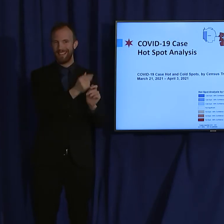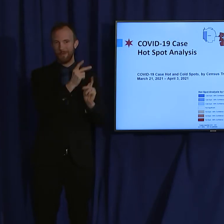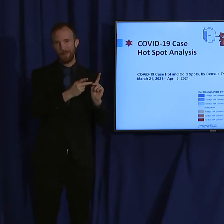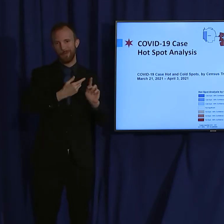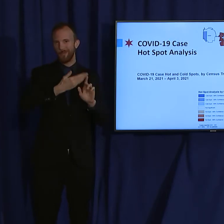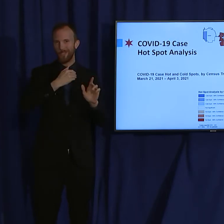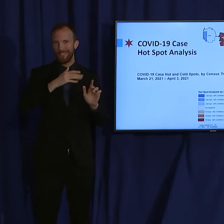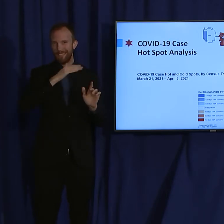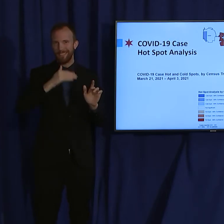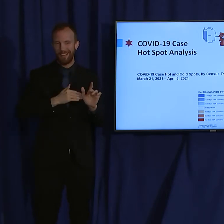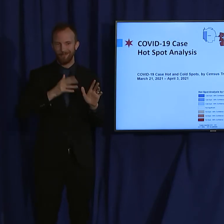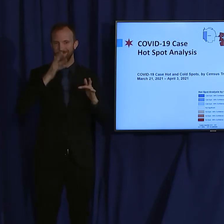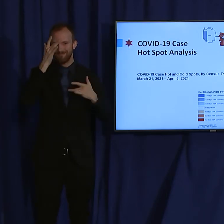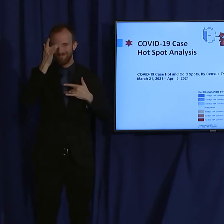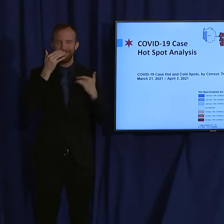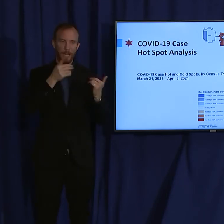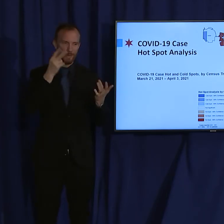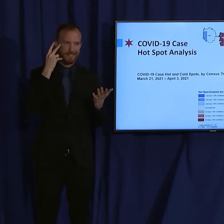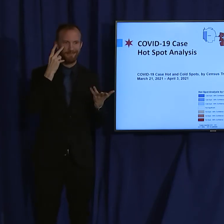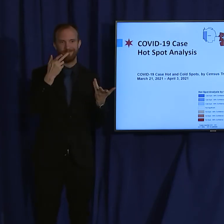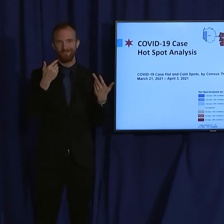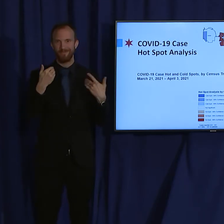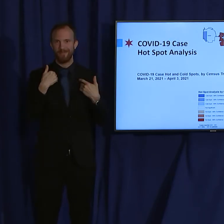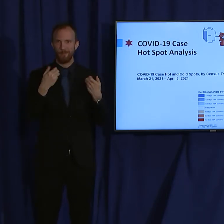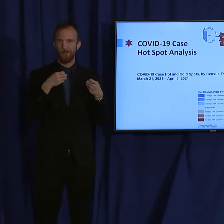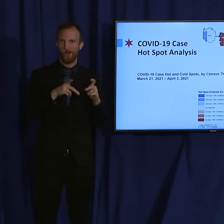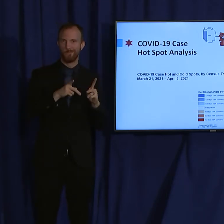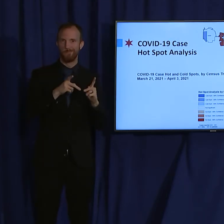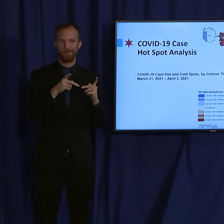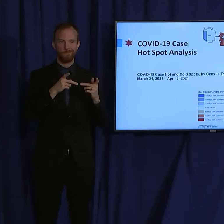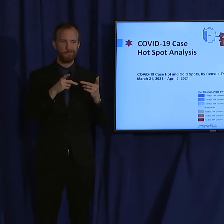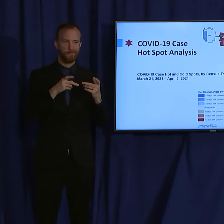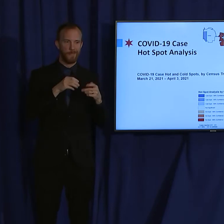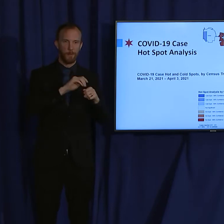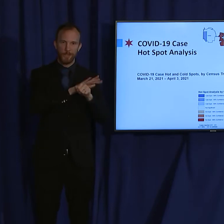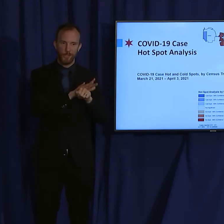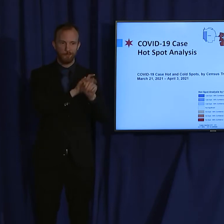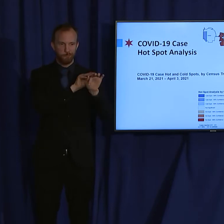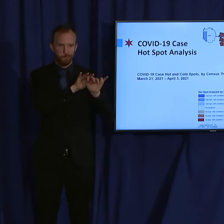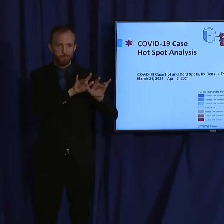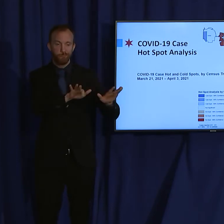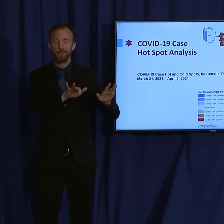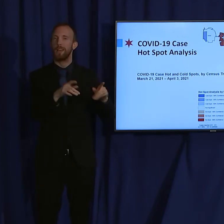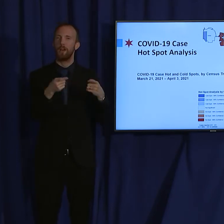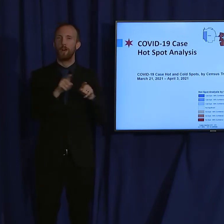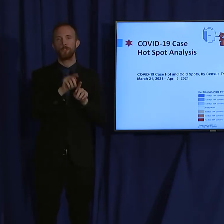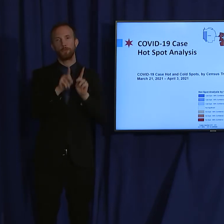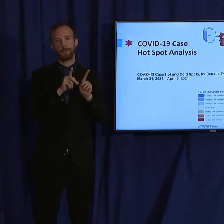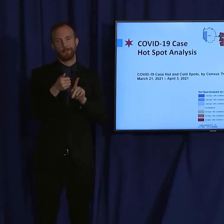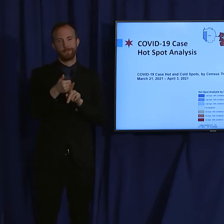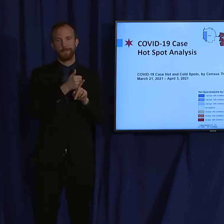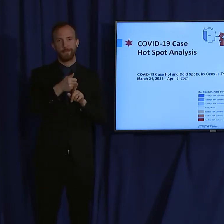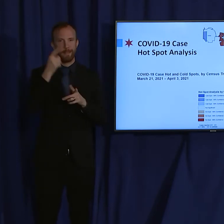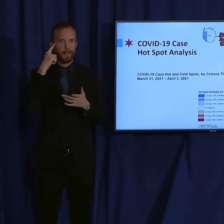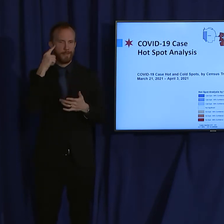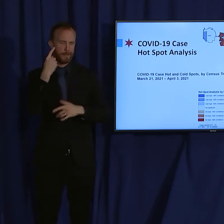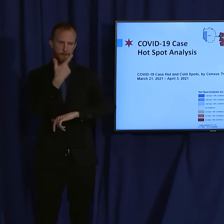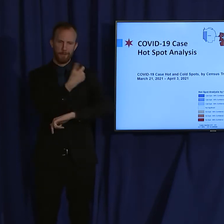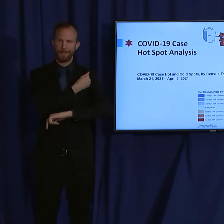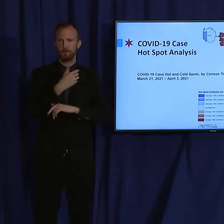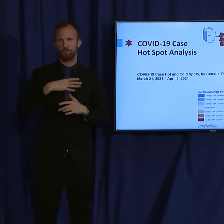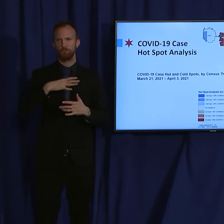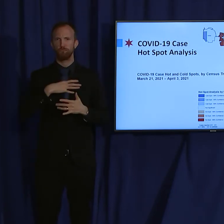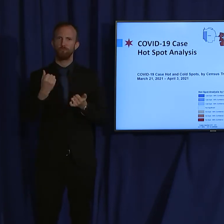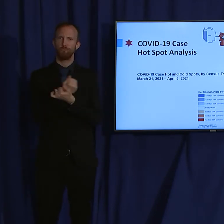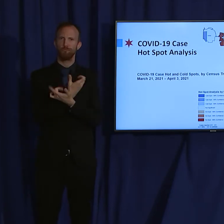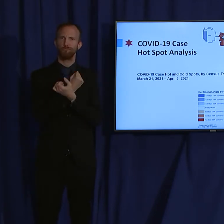spread, and perhaps a little bit of misplaced vaccine confidence. We love the confidence in vaccination, but we still have a long way to